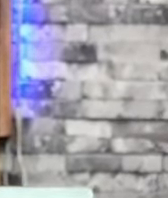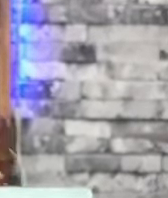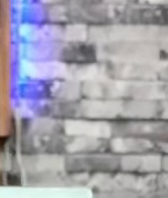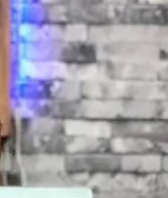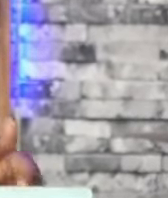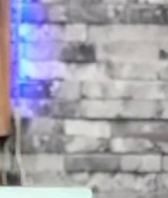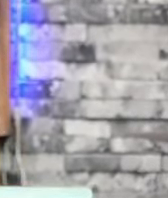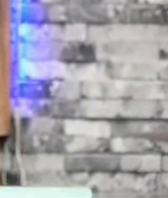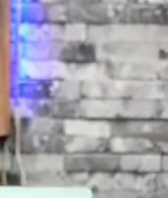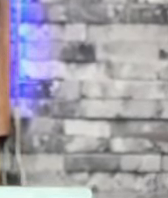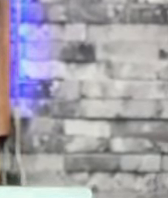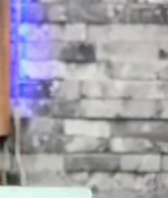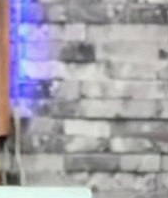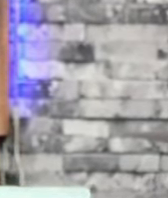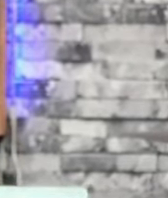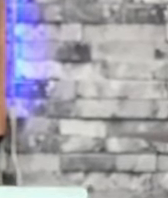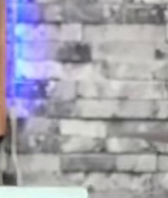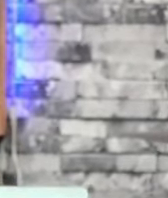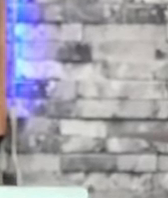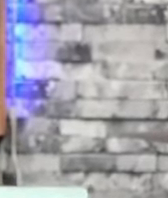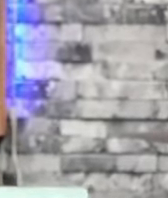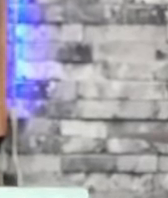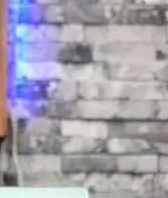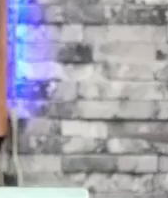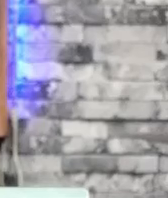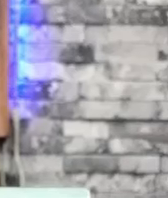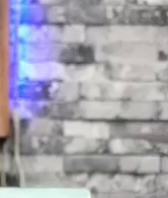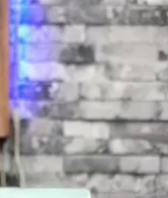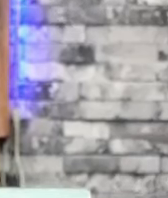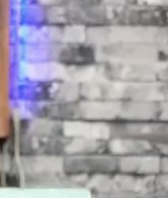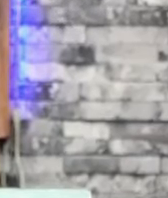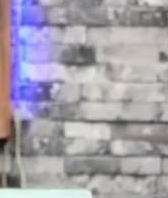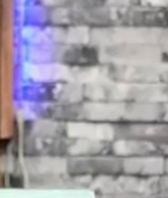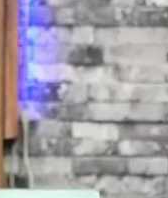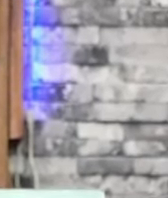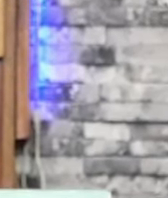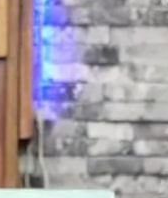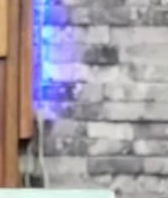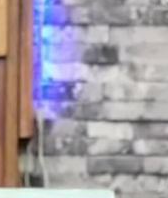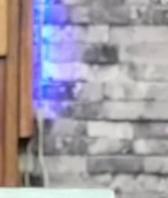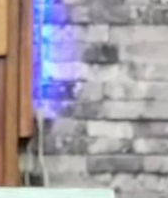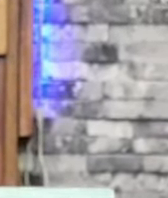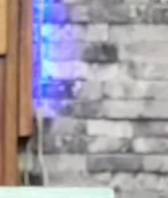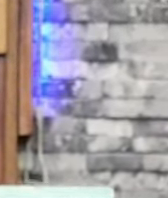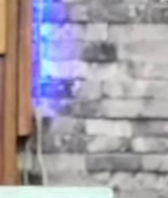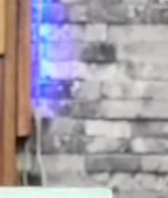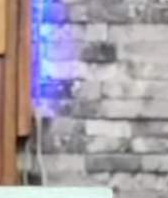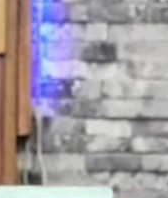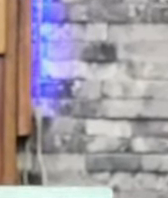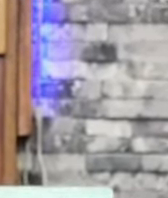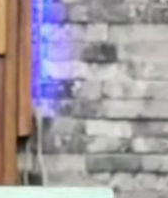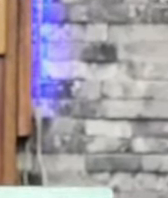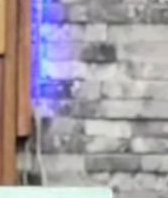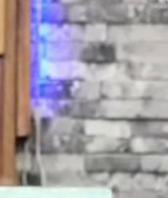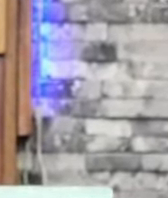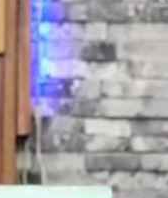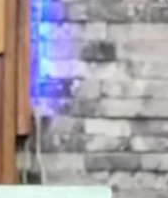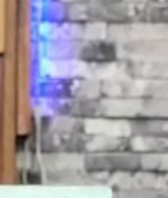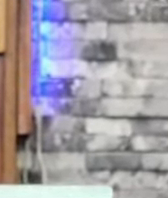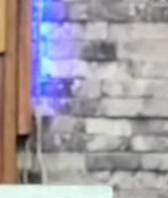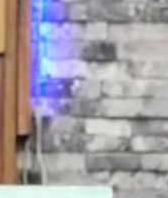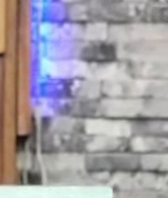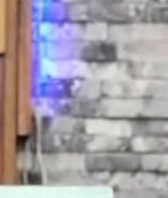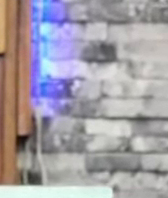mahali hapa. And serve the Lord and become. Na kutumikia Bwana. Bwana asifiwe. Amen. My name is Millicent Kaunda for those who are